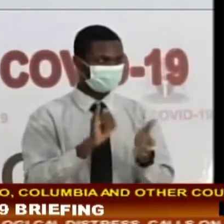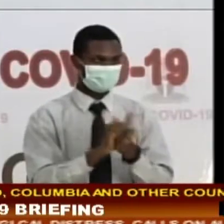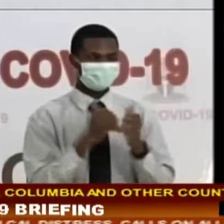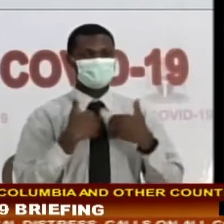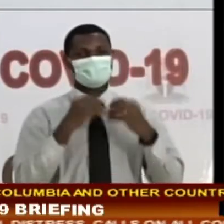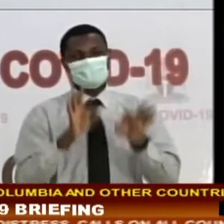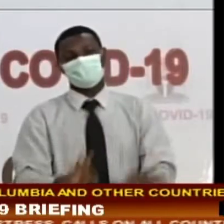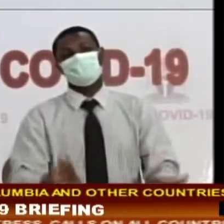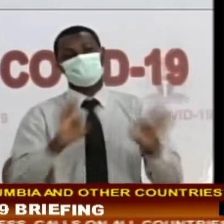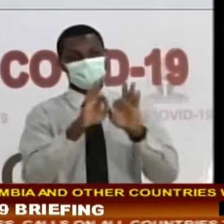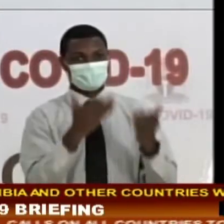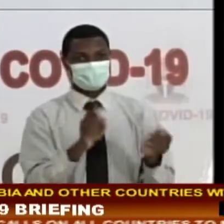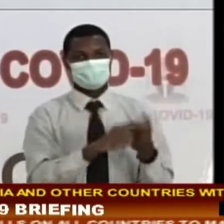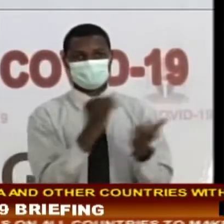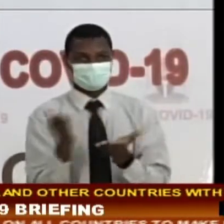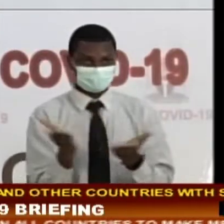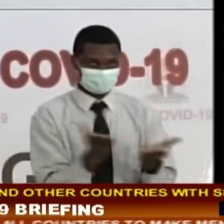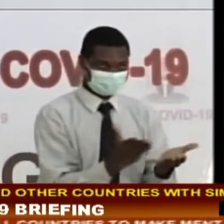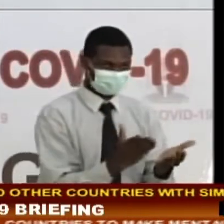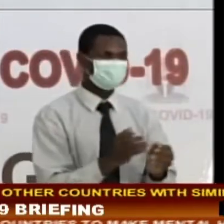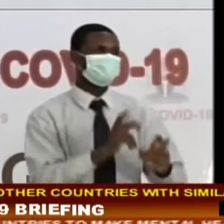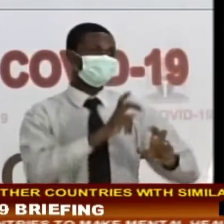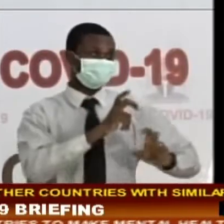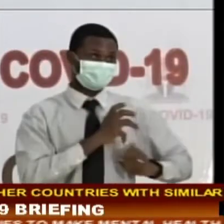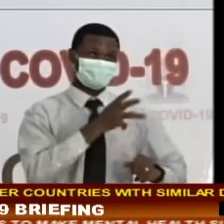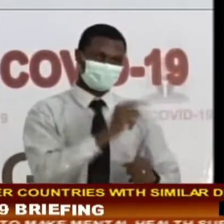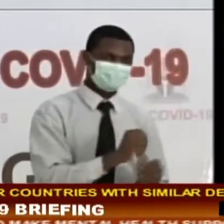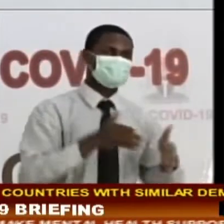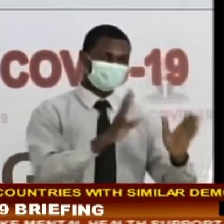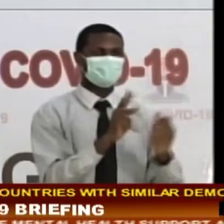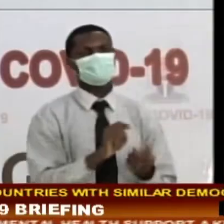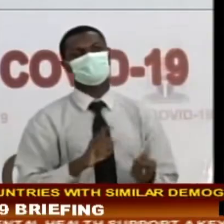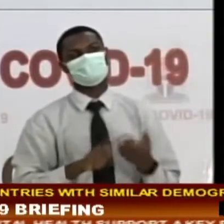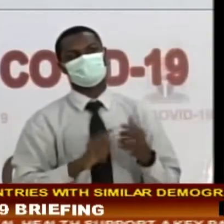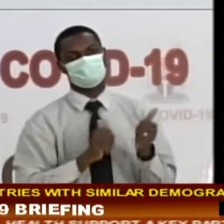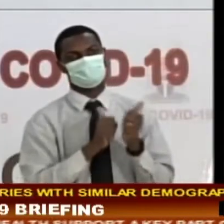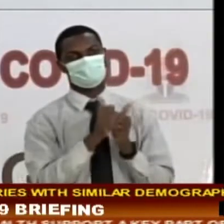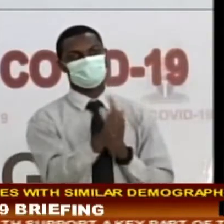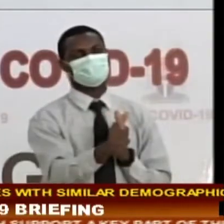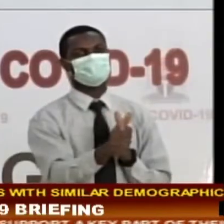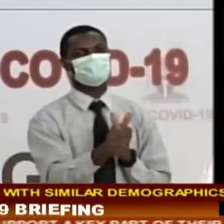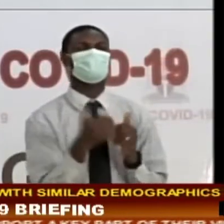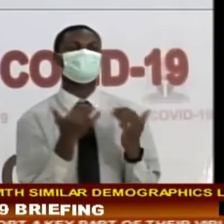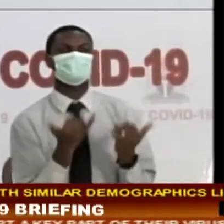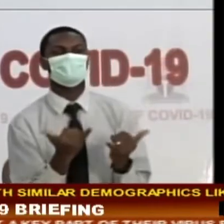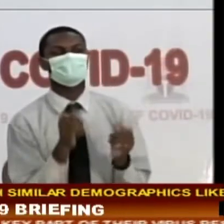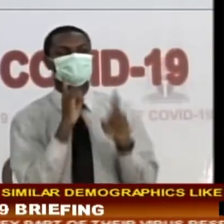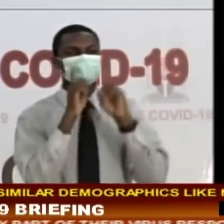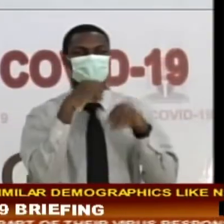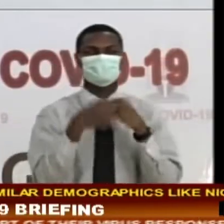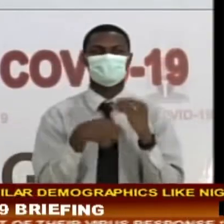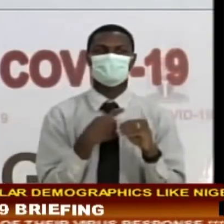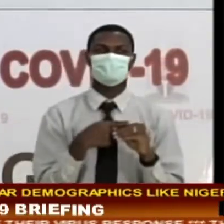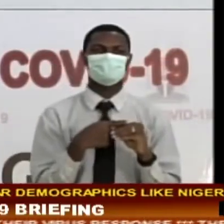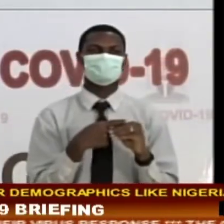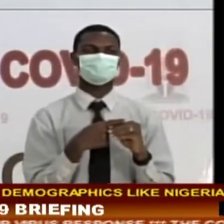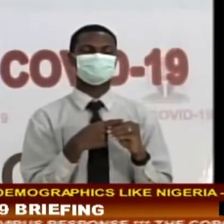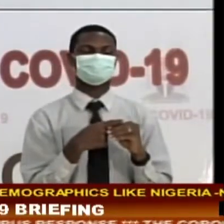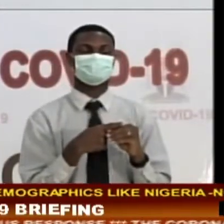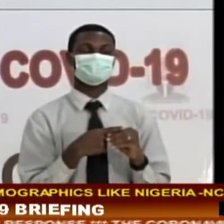protection of lives and property so now to the issue of um common misconceptions on